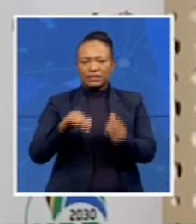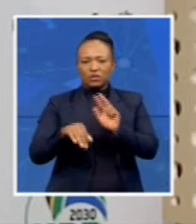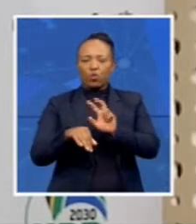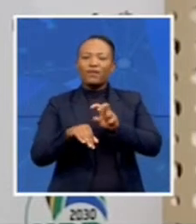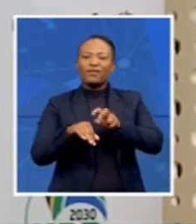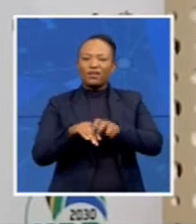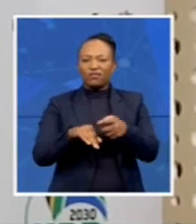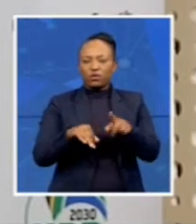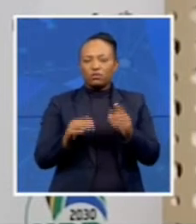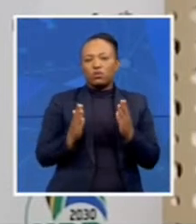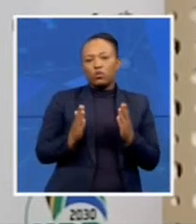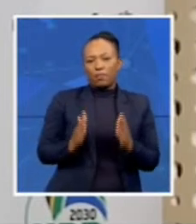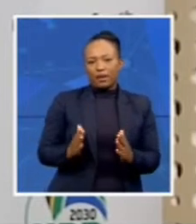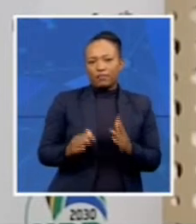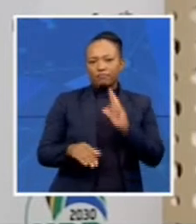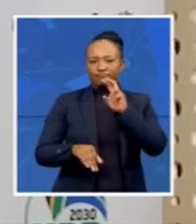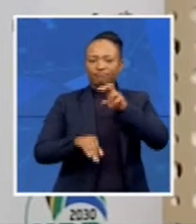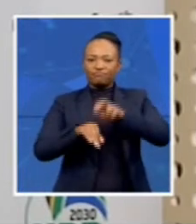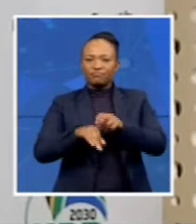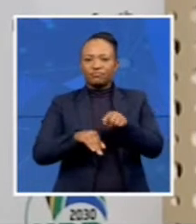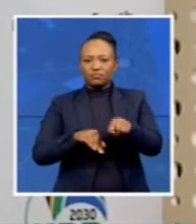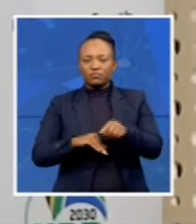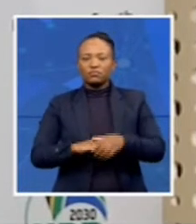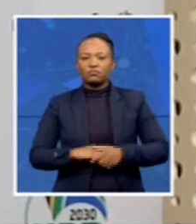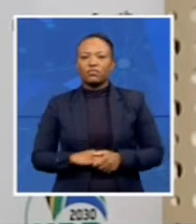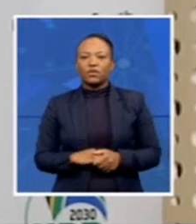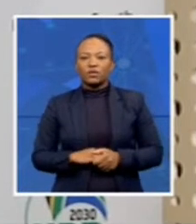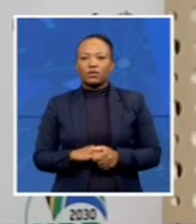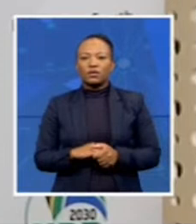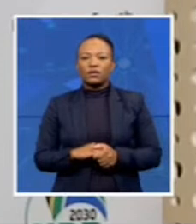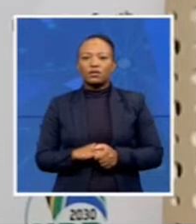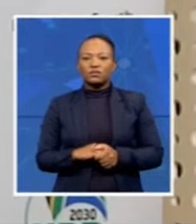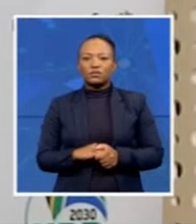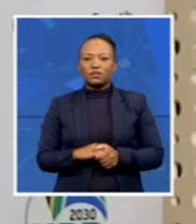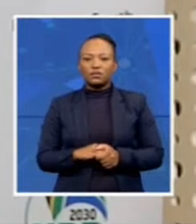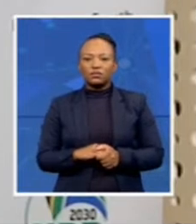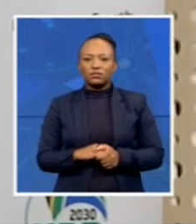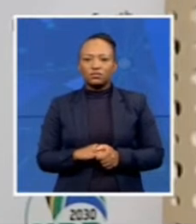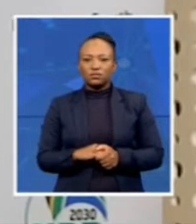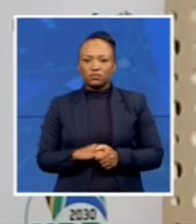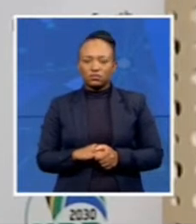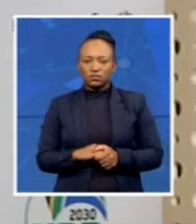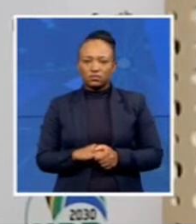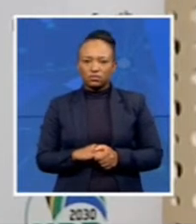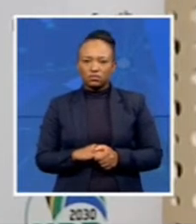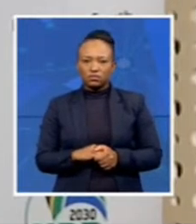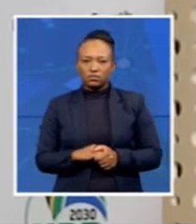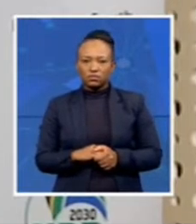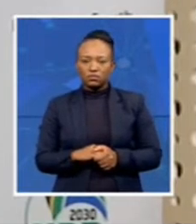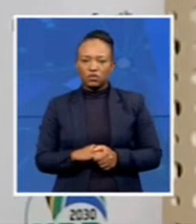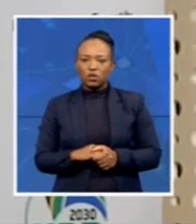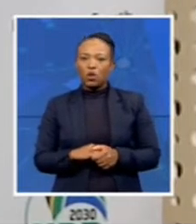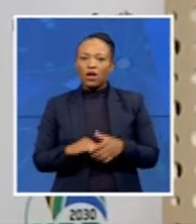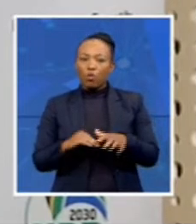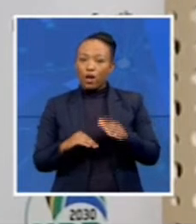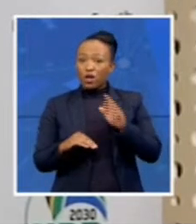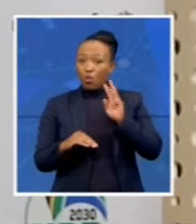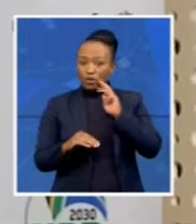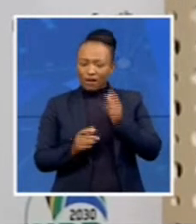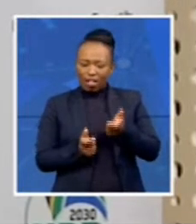but it enriches our lives once it has been drawn and put to